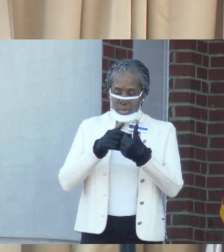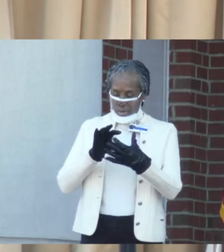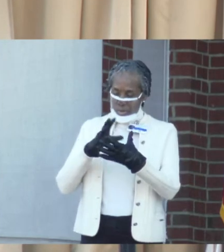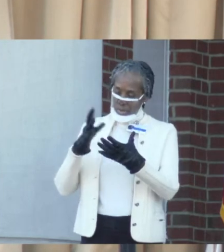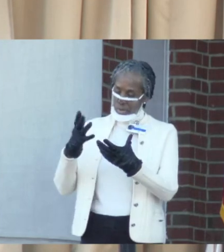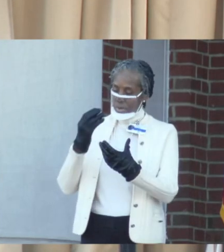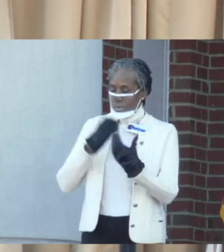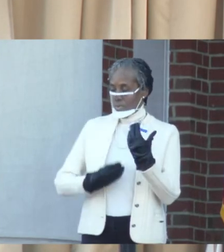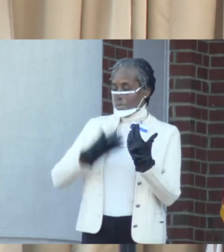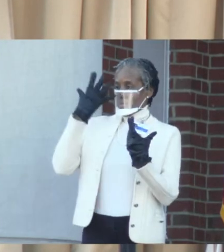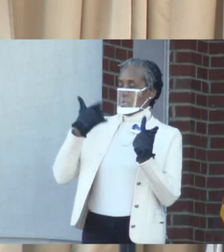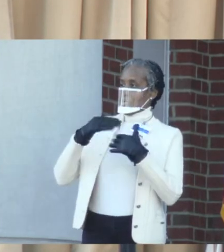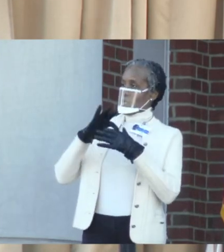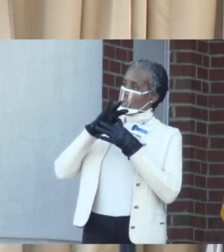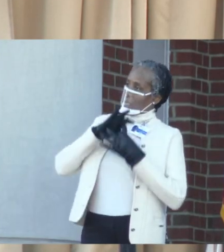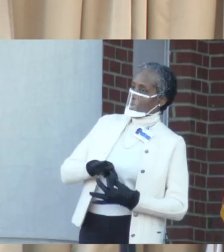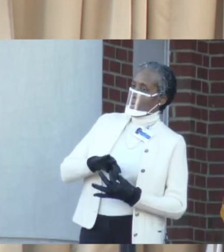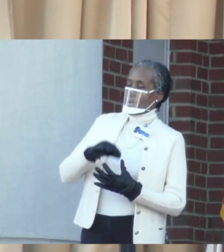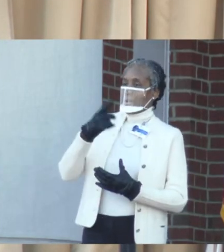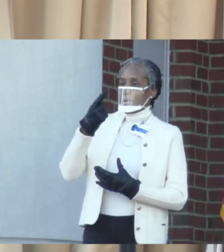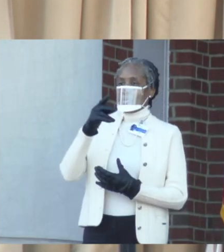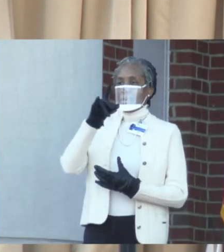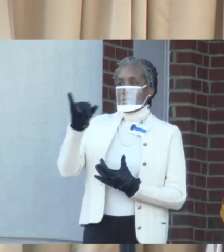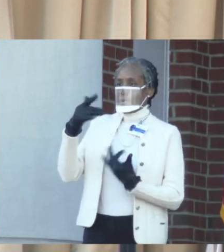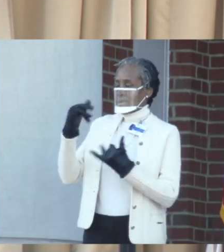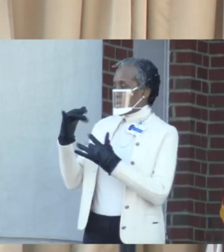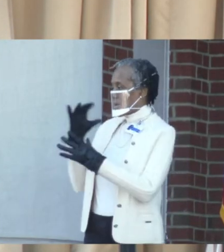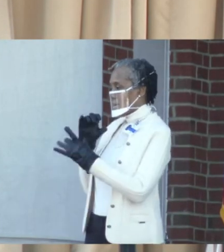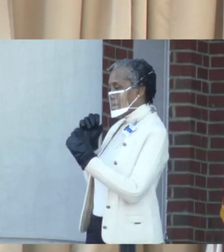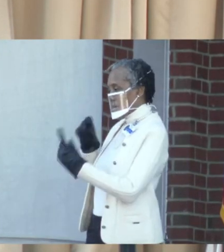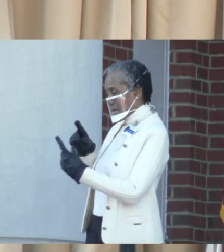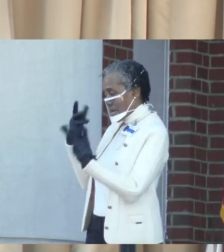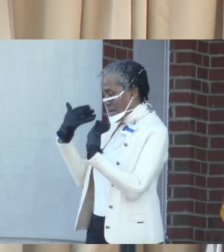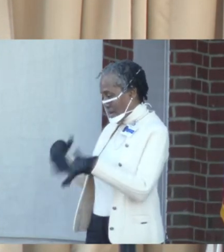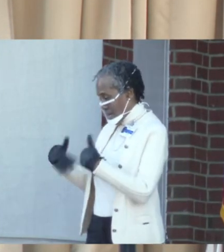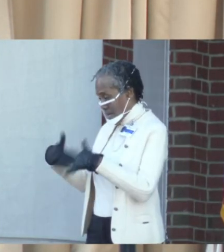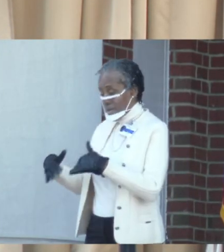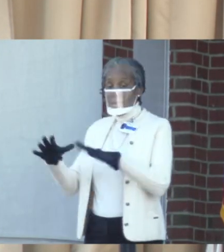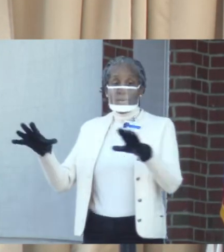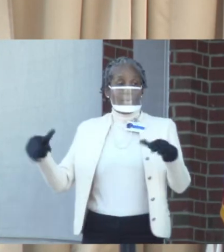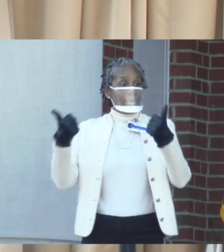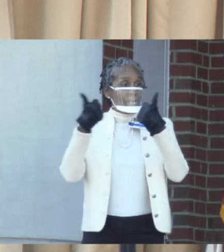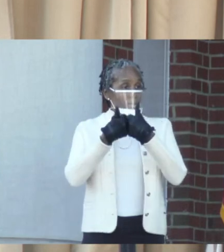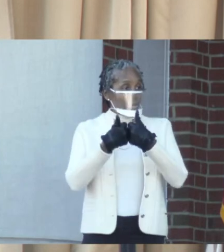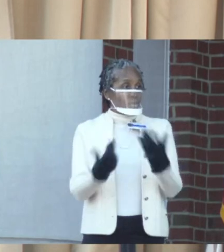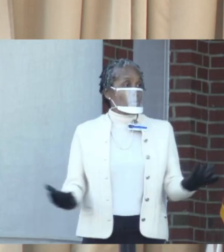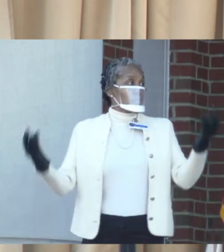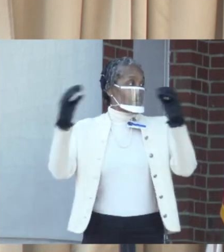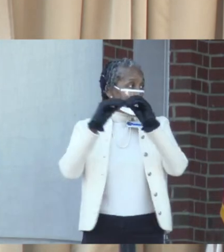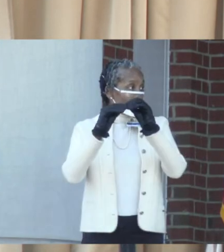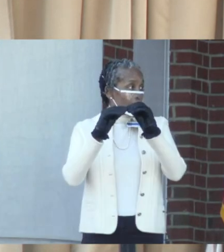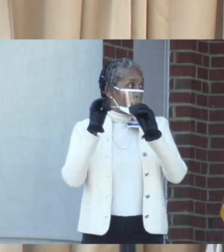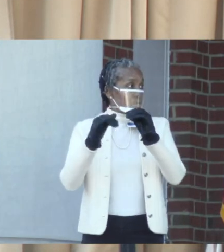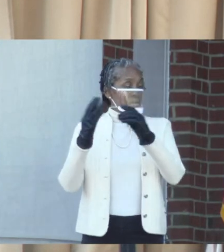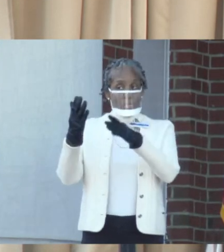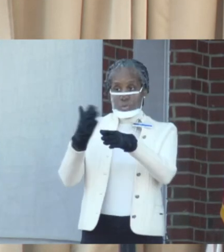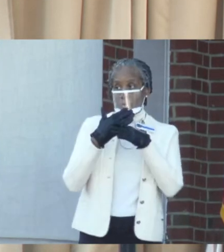but we aren't single stars. This challenge colors our common humanity. This